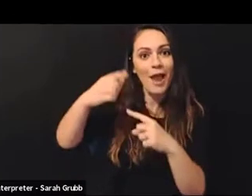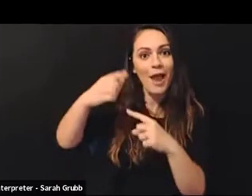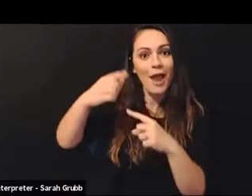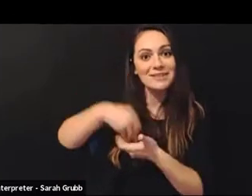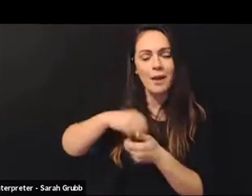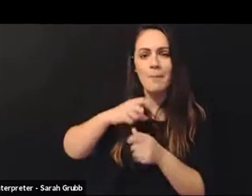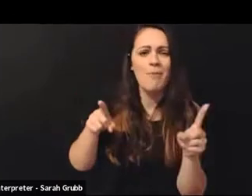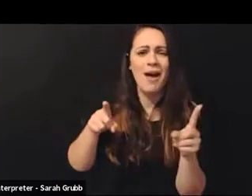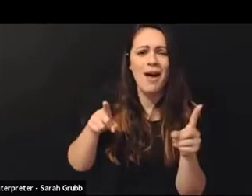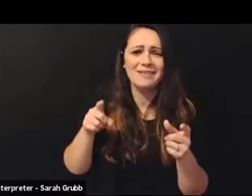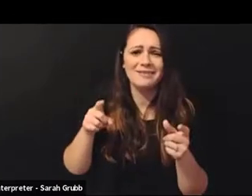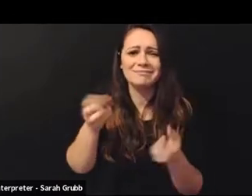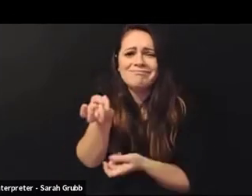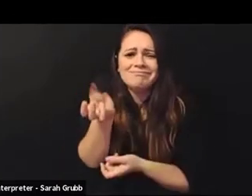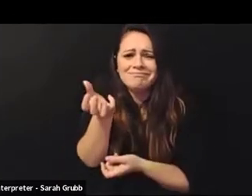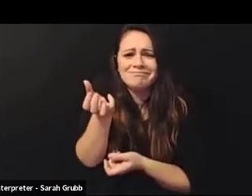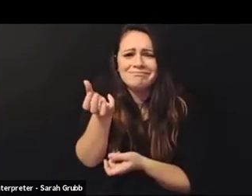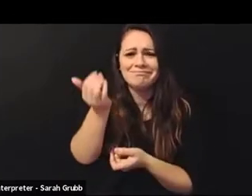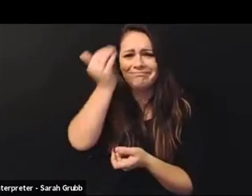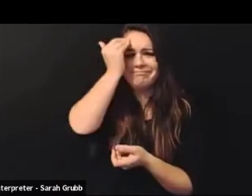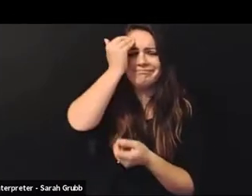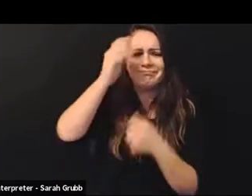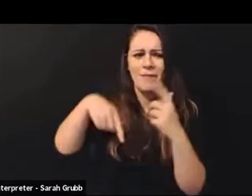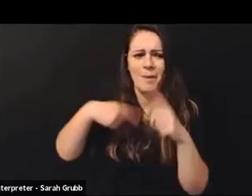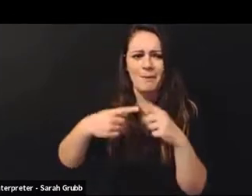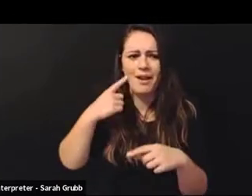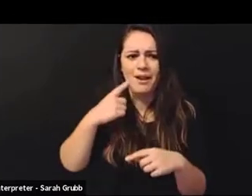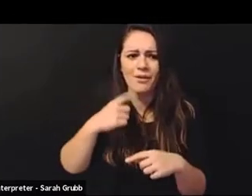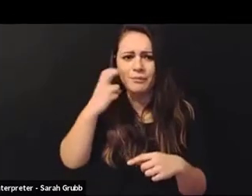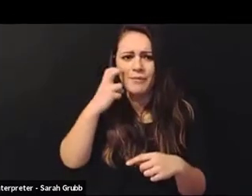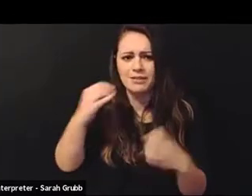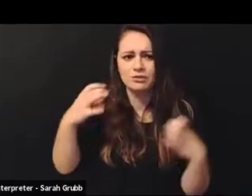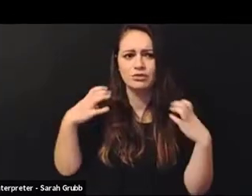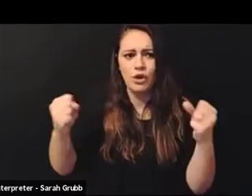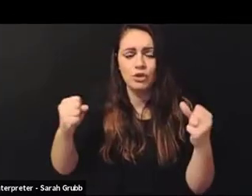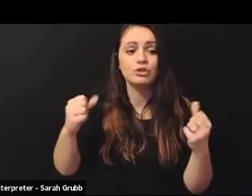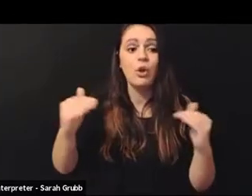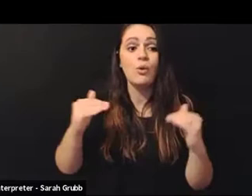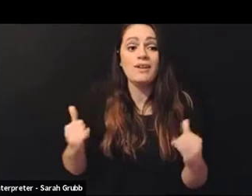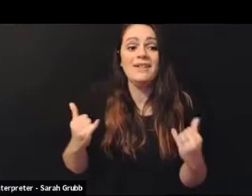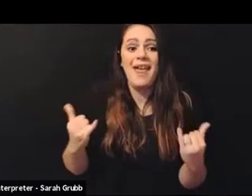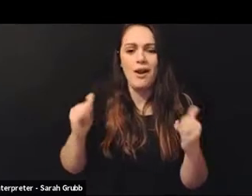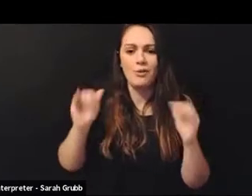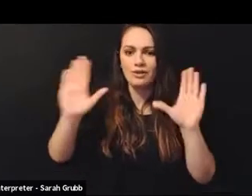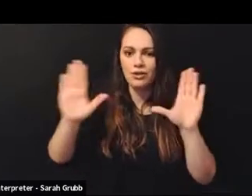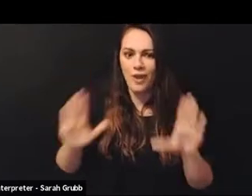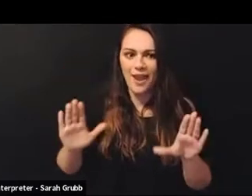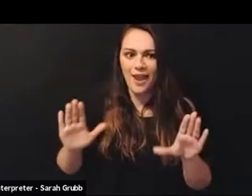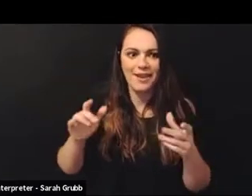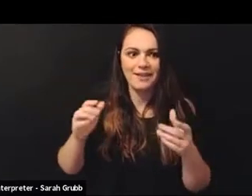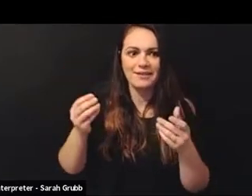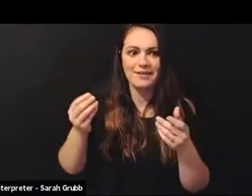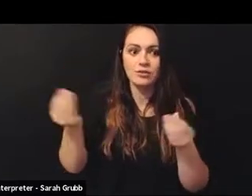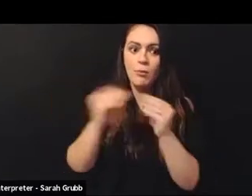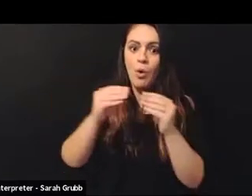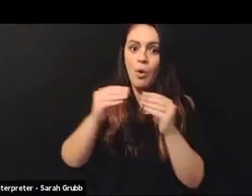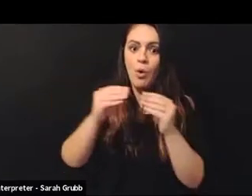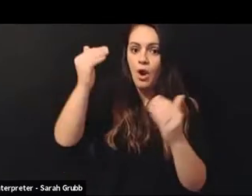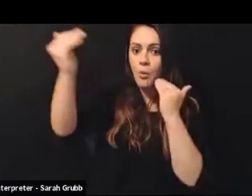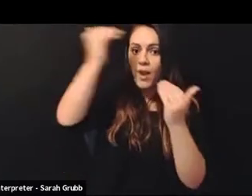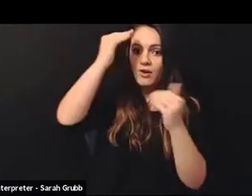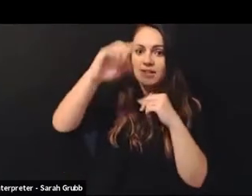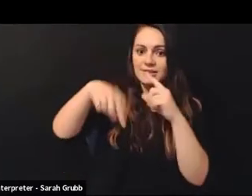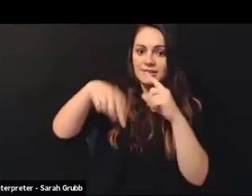So it's great that there's more awareness about autism now. It's really, really great that autism is accepted in a way in general